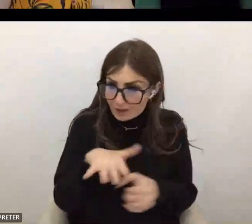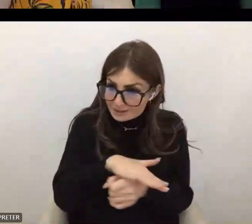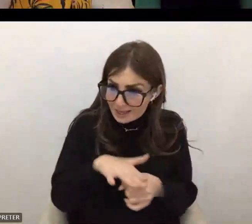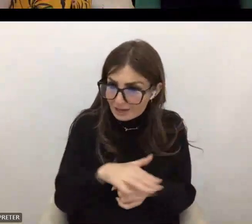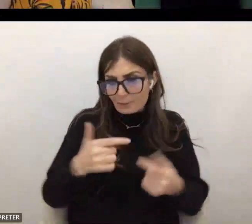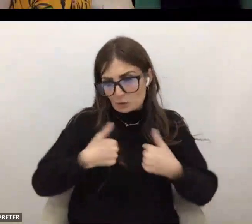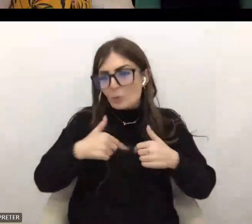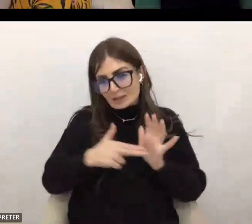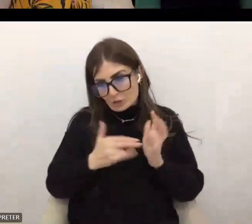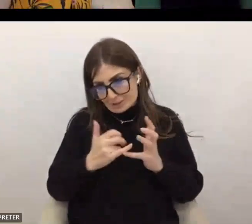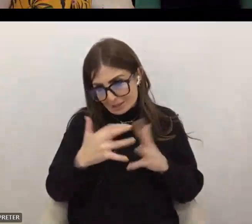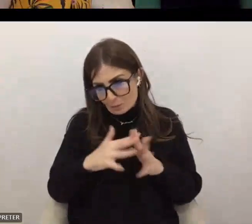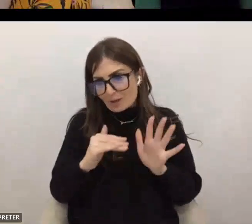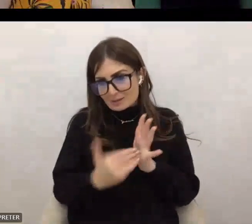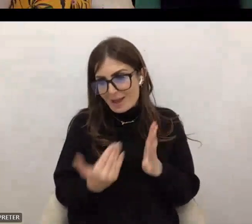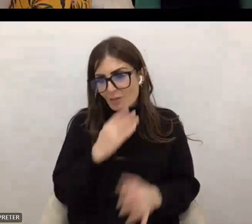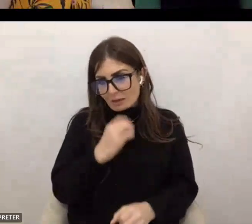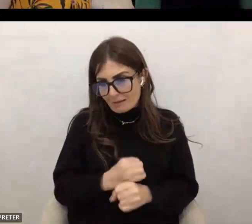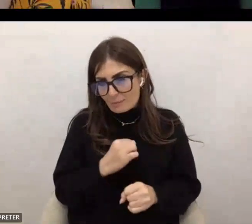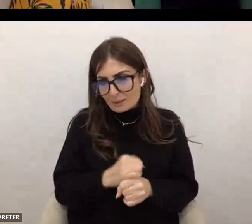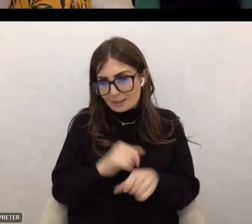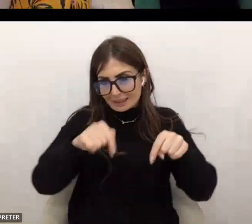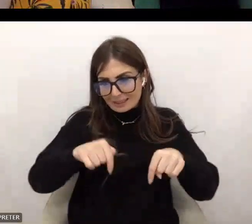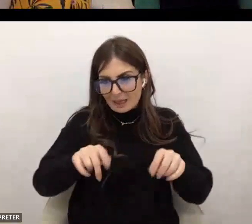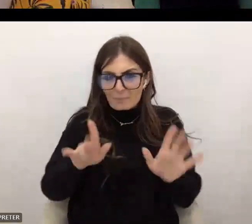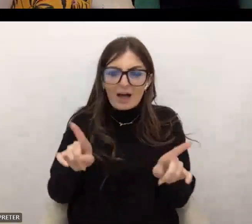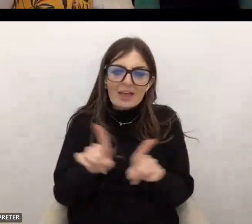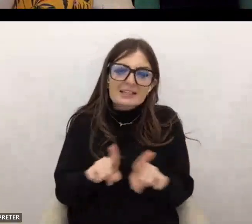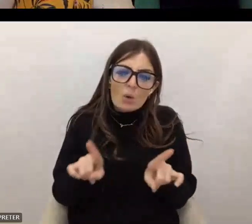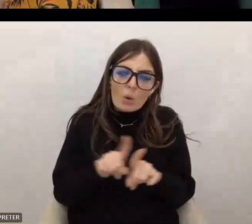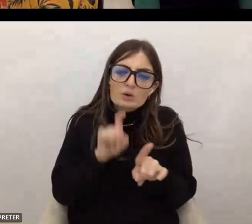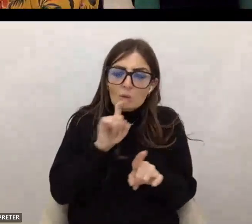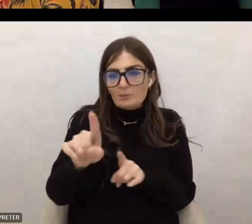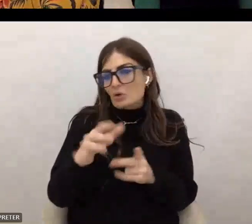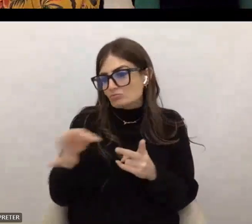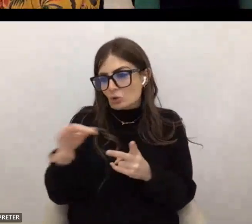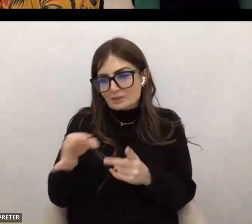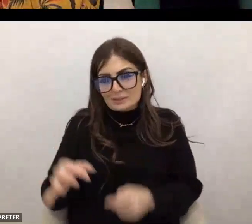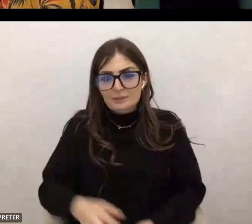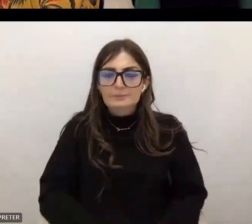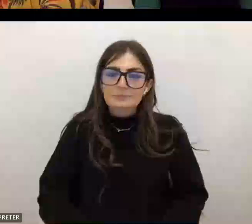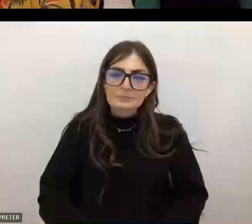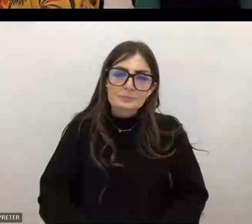New South Wales state government, but that's also will be your choice.